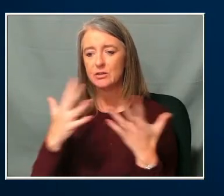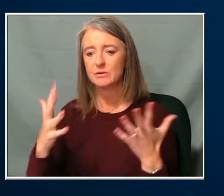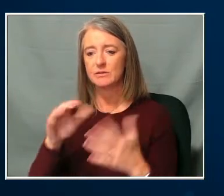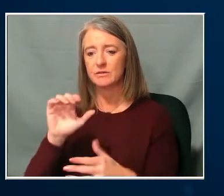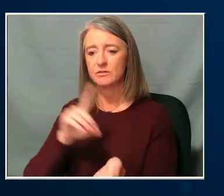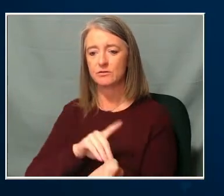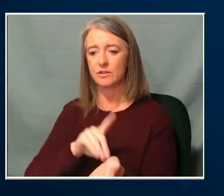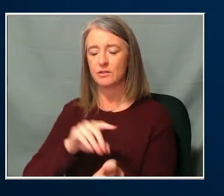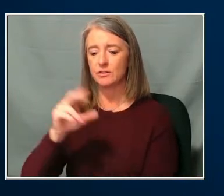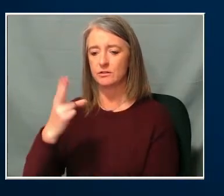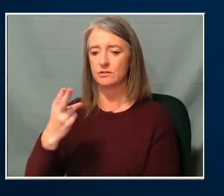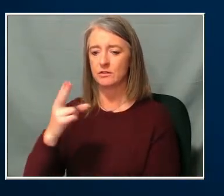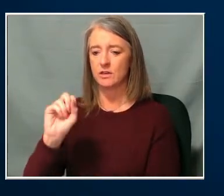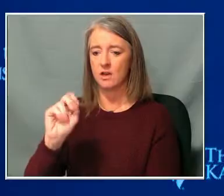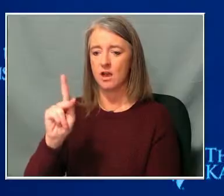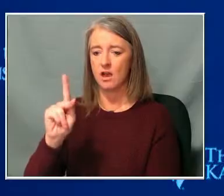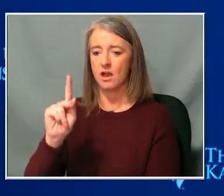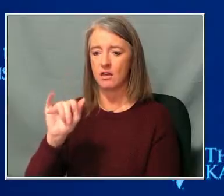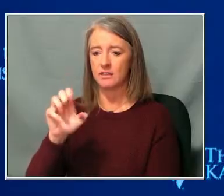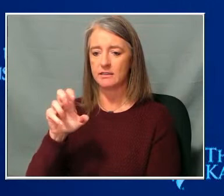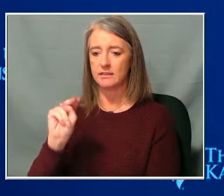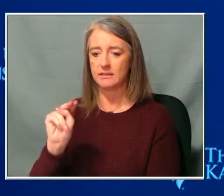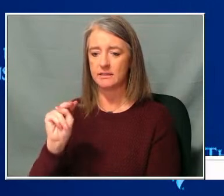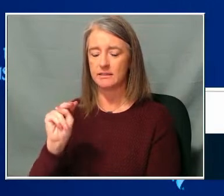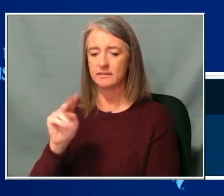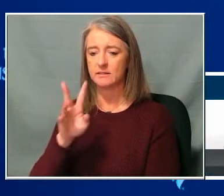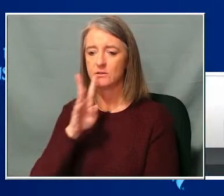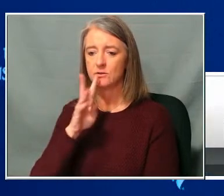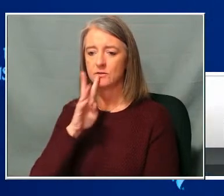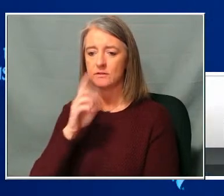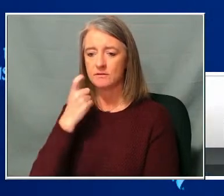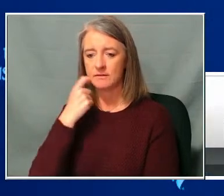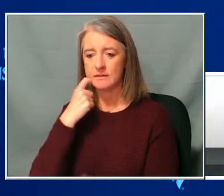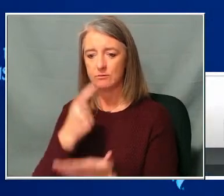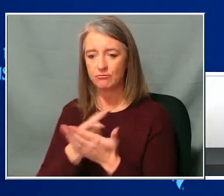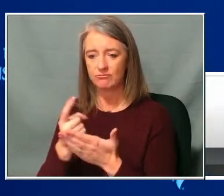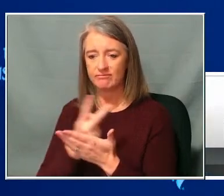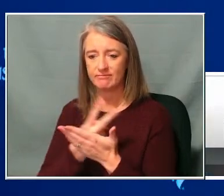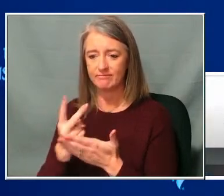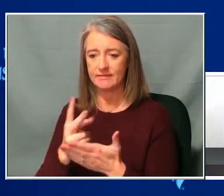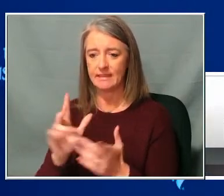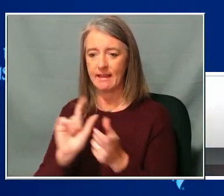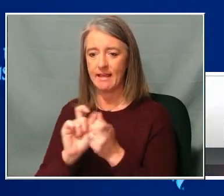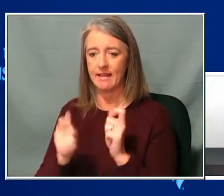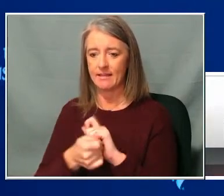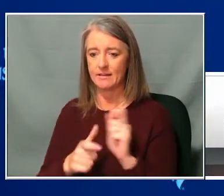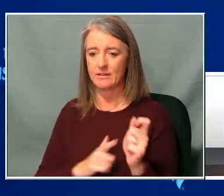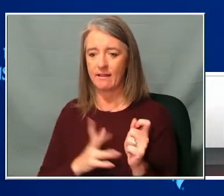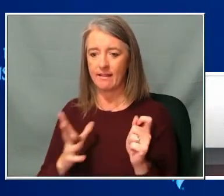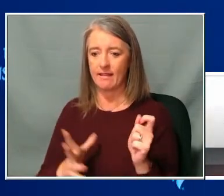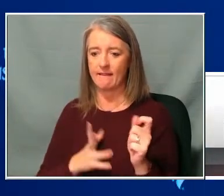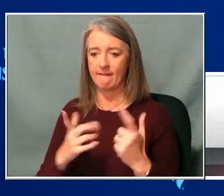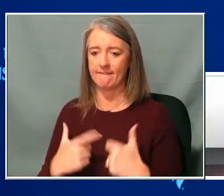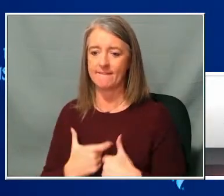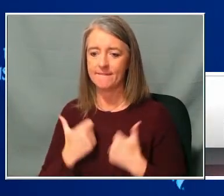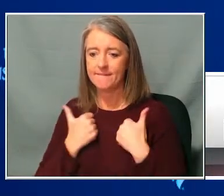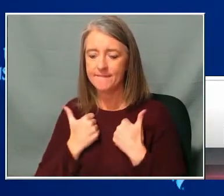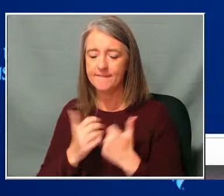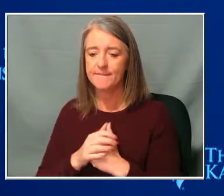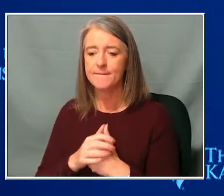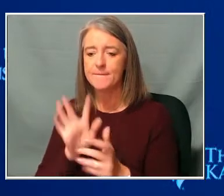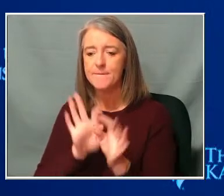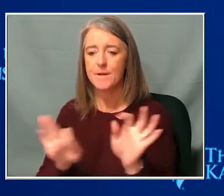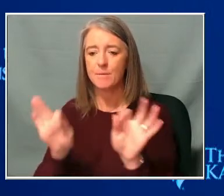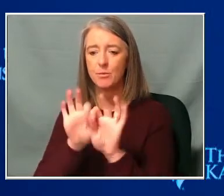final thoughts. Yeah, I mean, I think we've talked more this past couple weeks about lifestyle modifications. It's always important continuing to